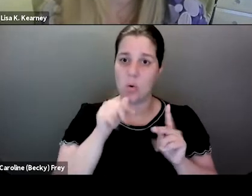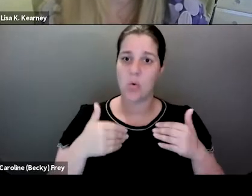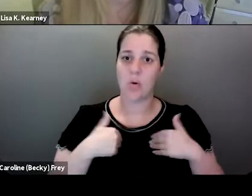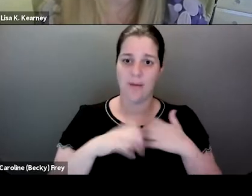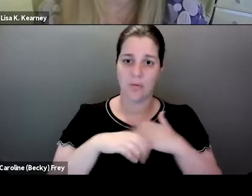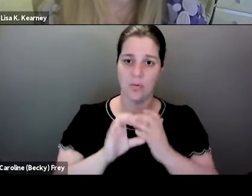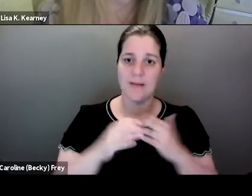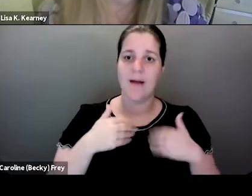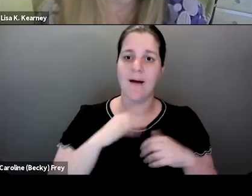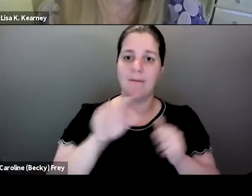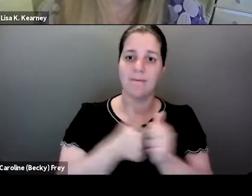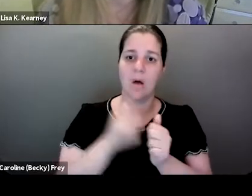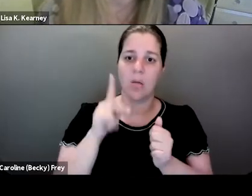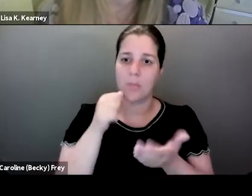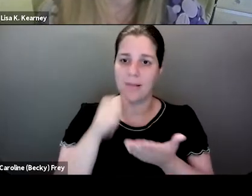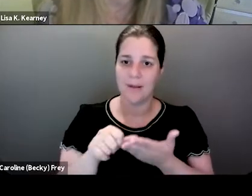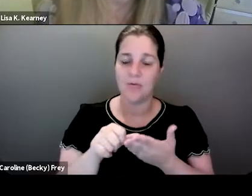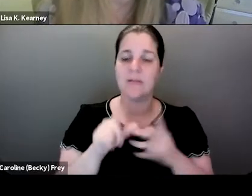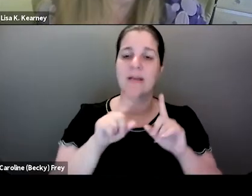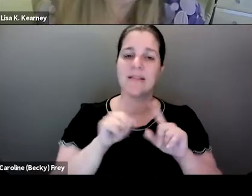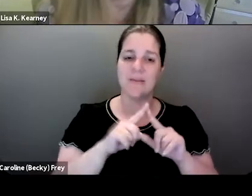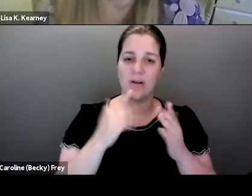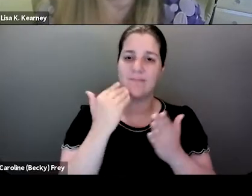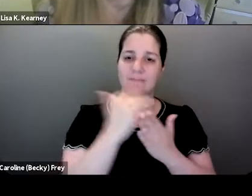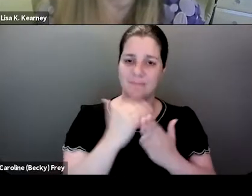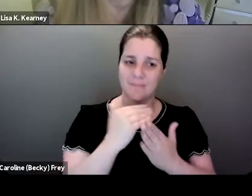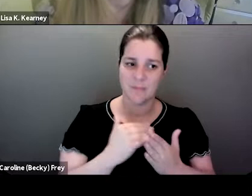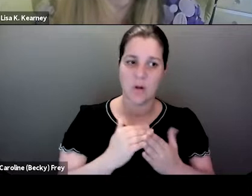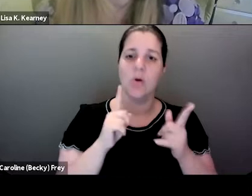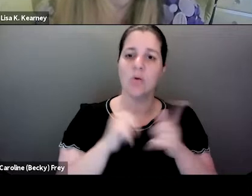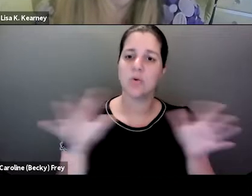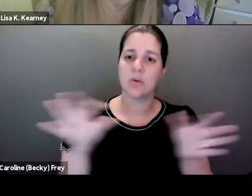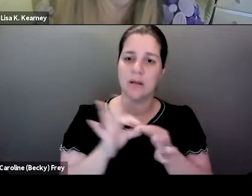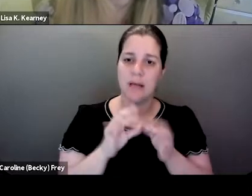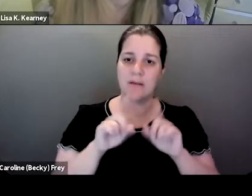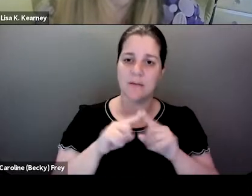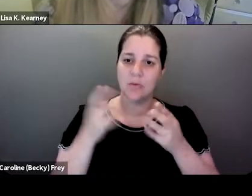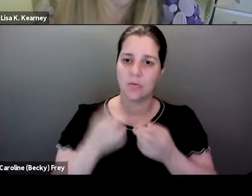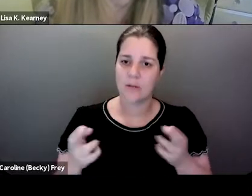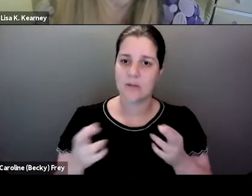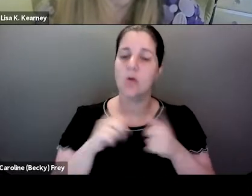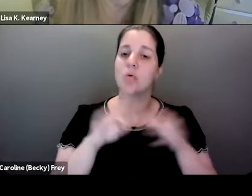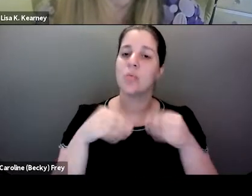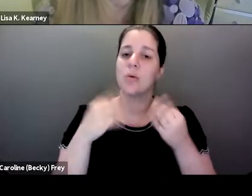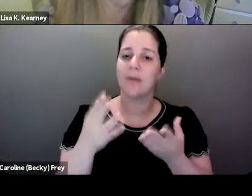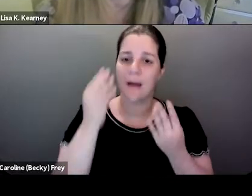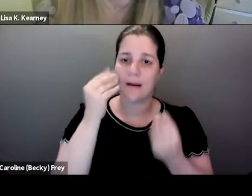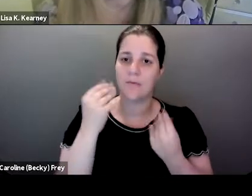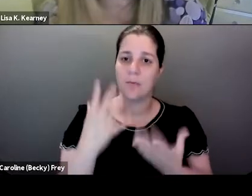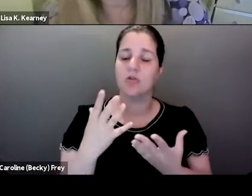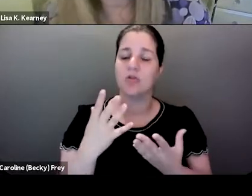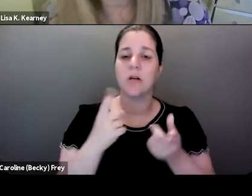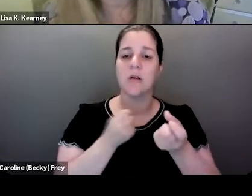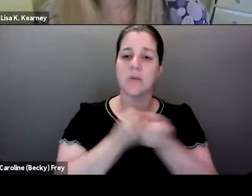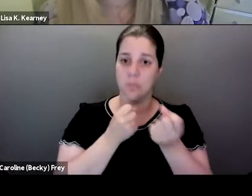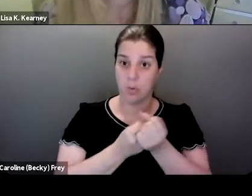follow-up letters at set intervals to connect them with resources and provide them information about support, which has